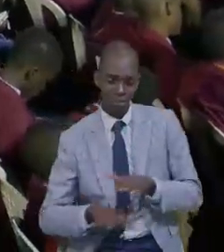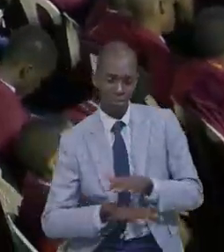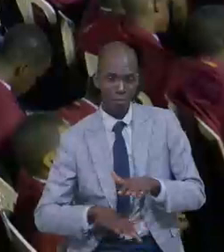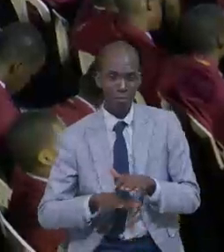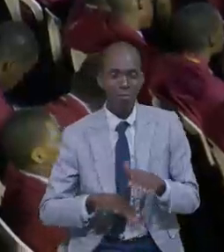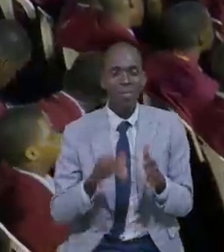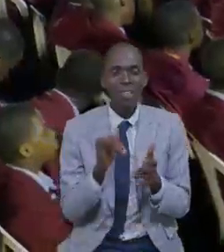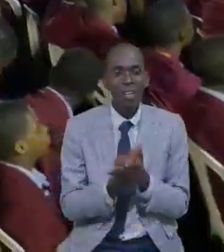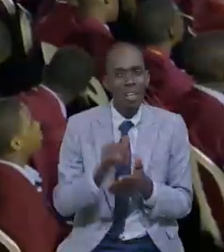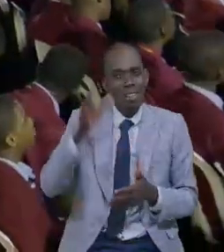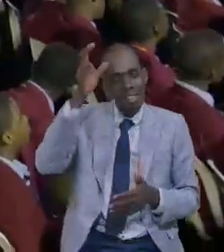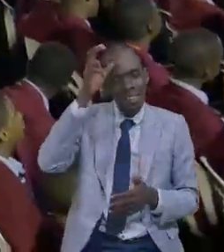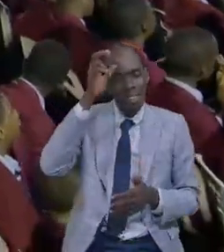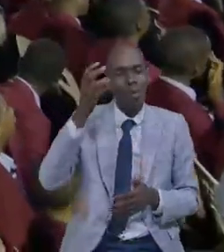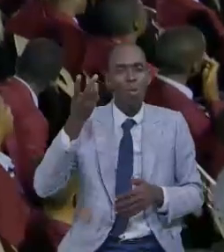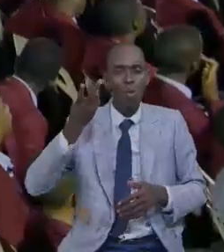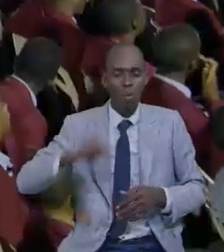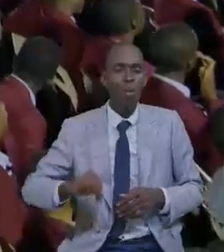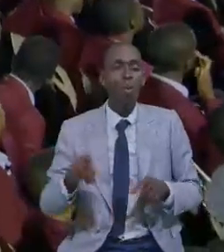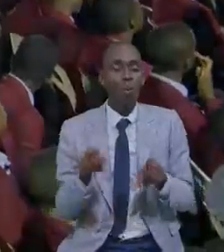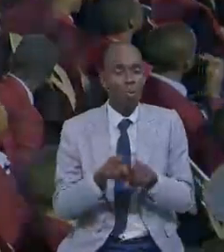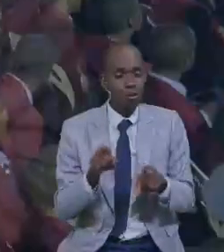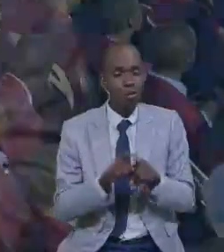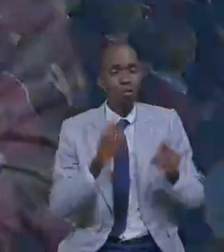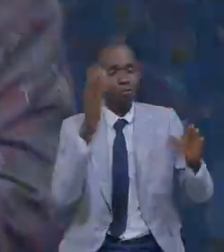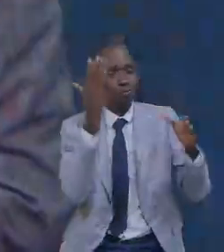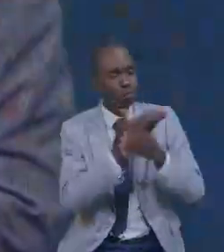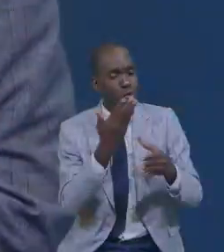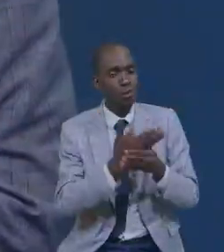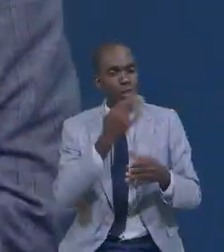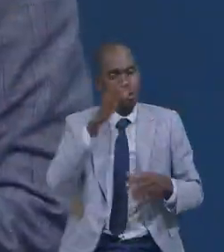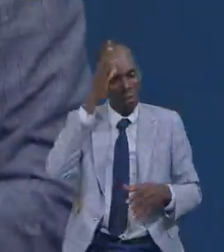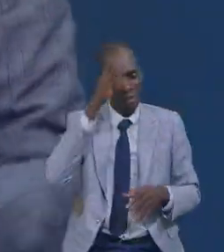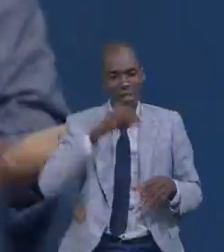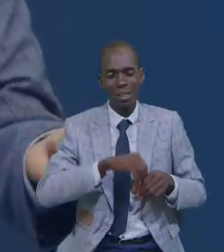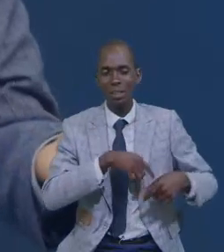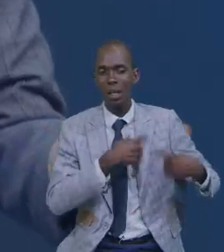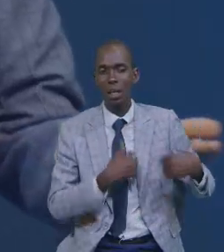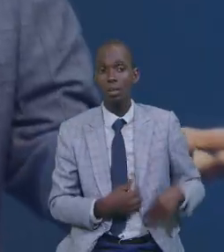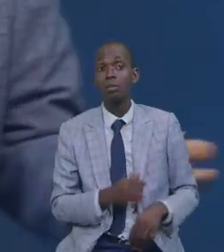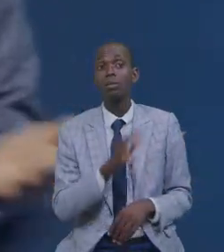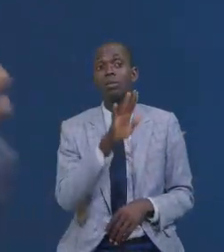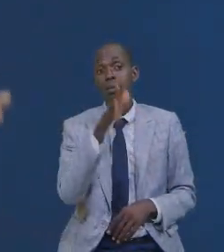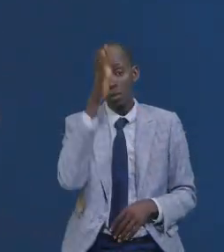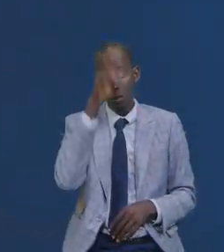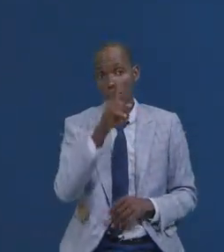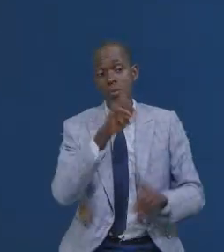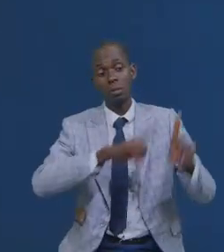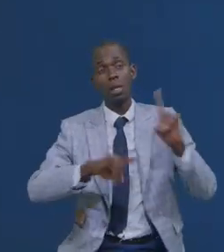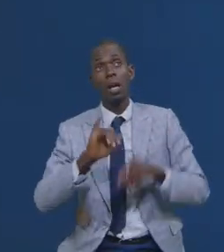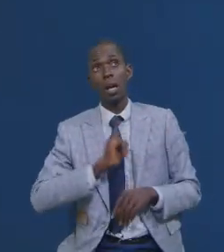power was tormenting even the father in the heart. Do you really believe? And so he said,